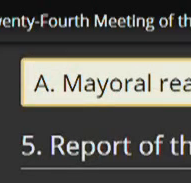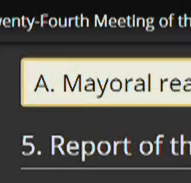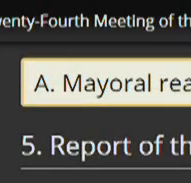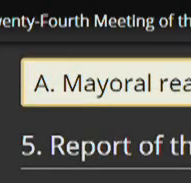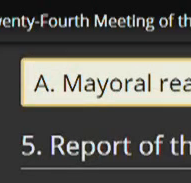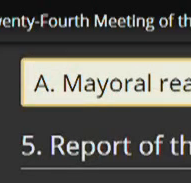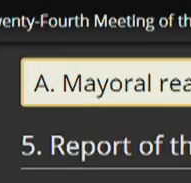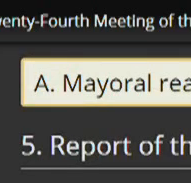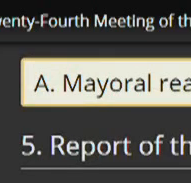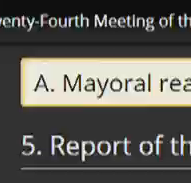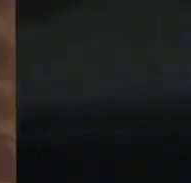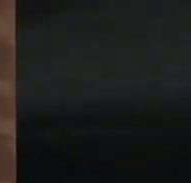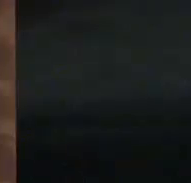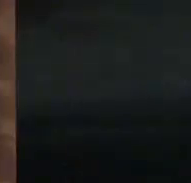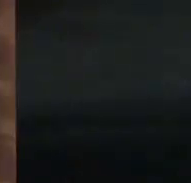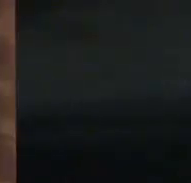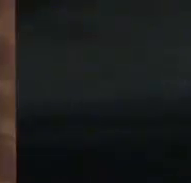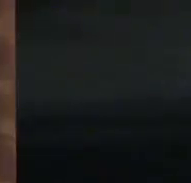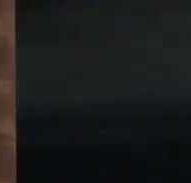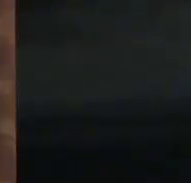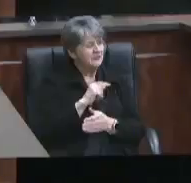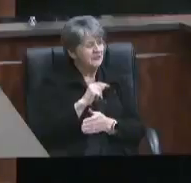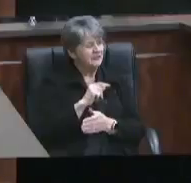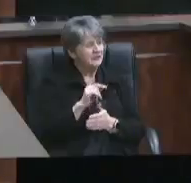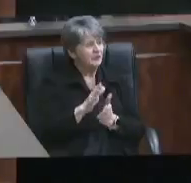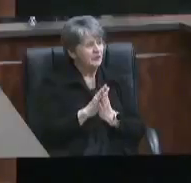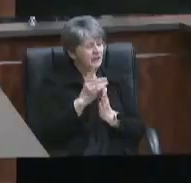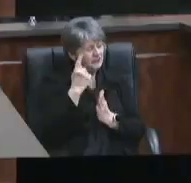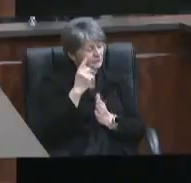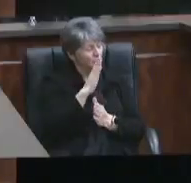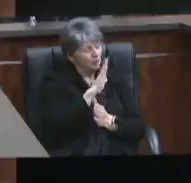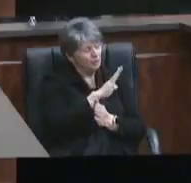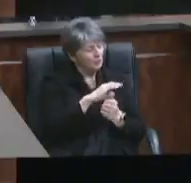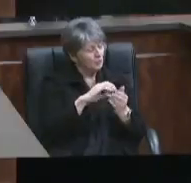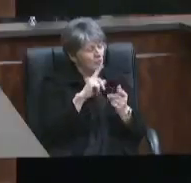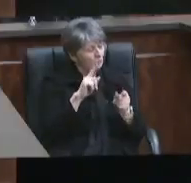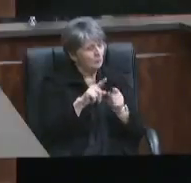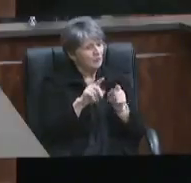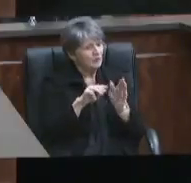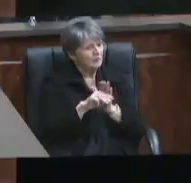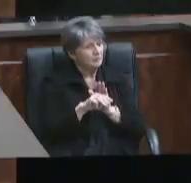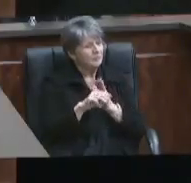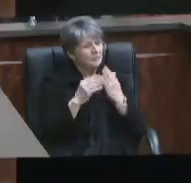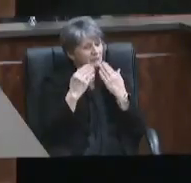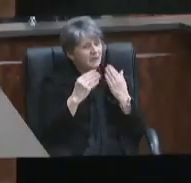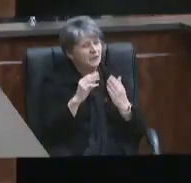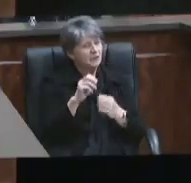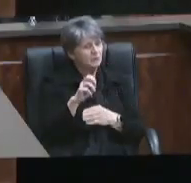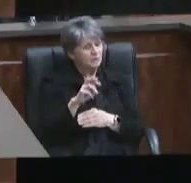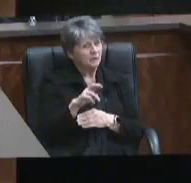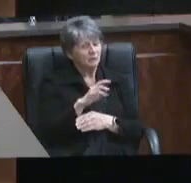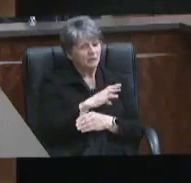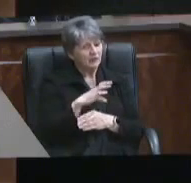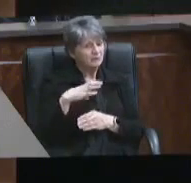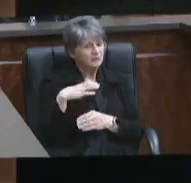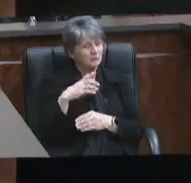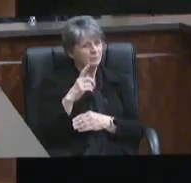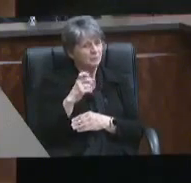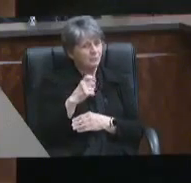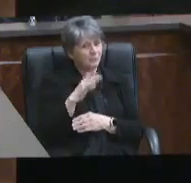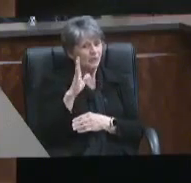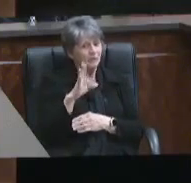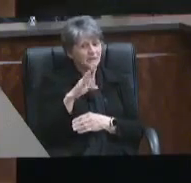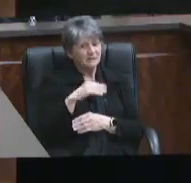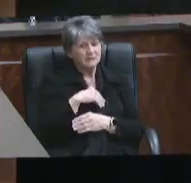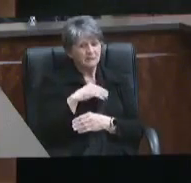accepted the reappointment. I'd ask for your confirmation. Thank you, Mayor. Council, I'll entertain a motion